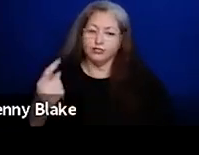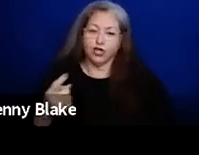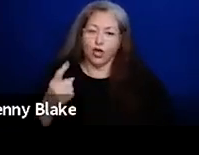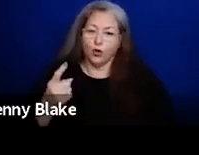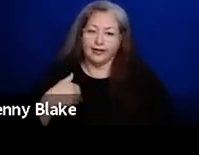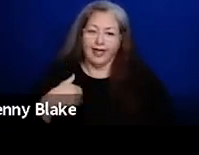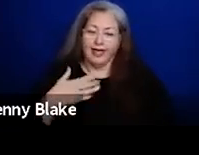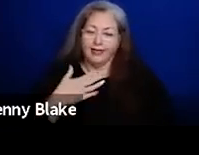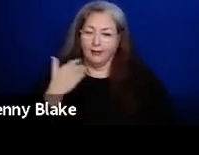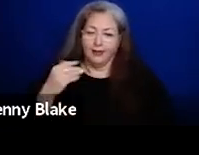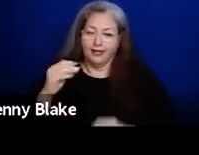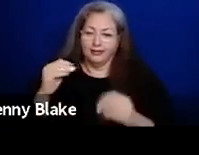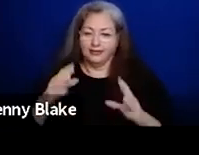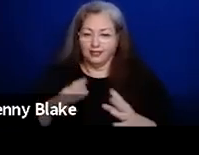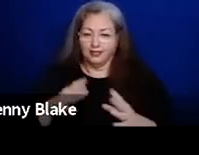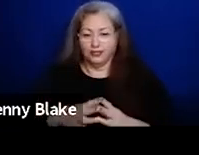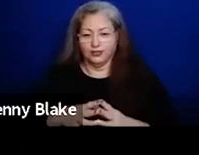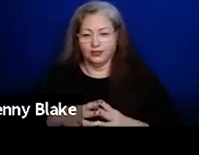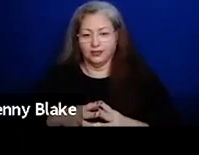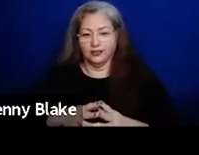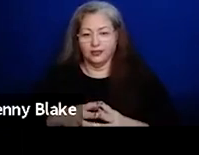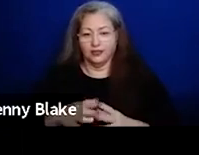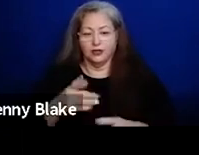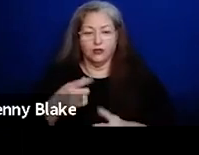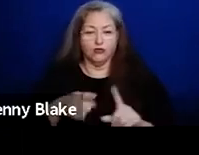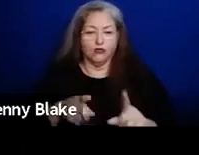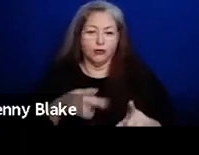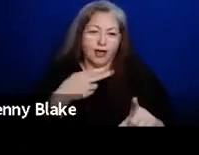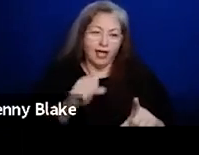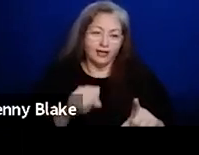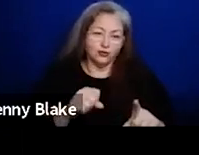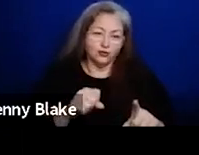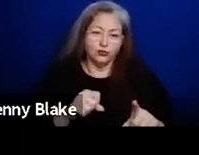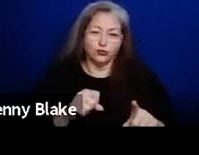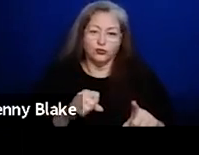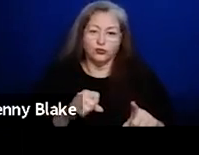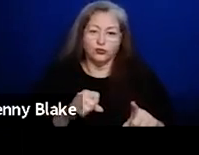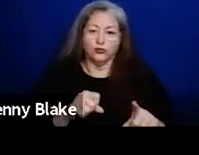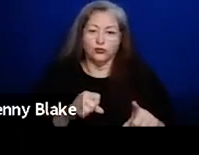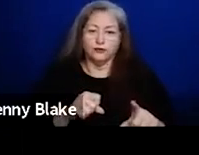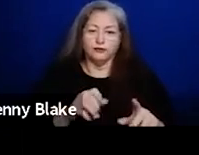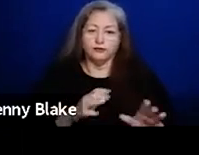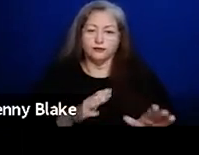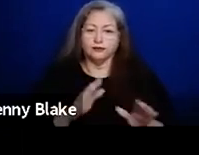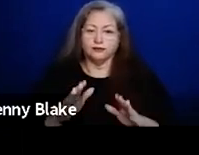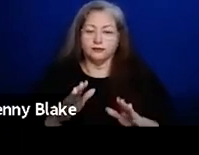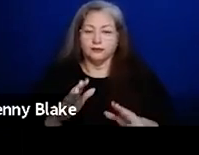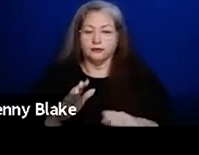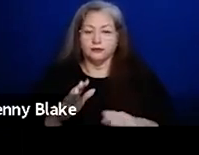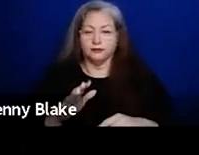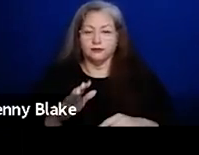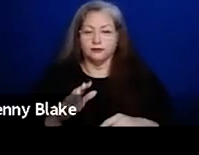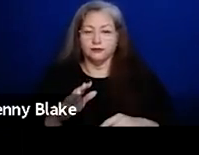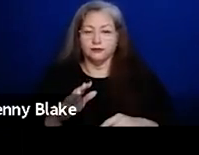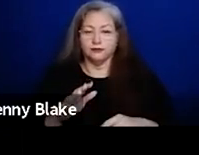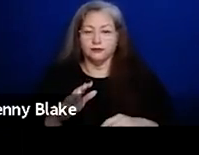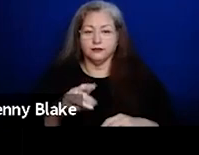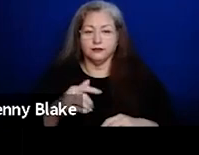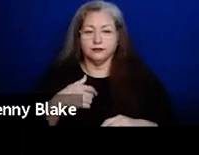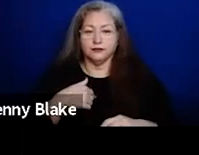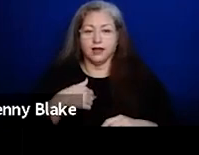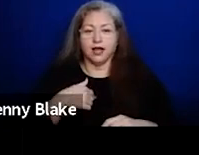best teachers from high school on. And I